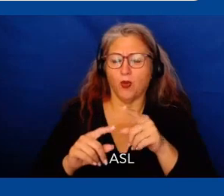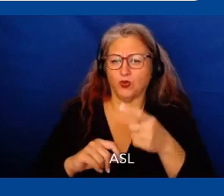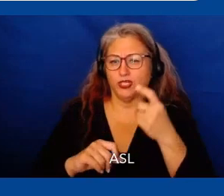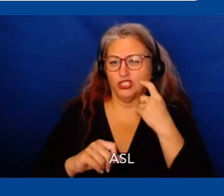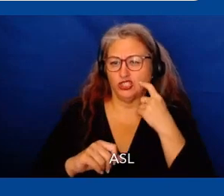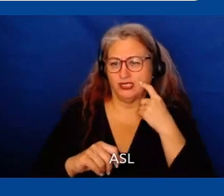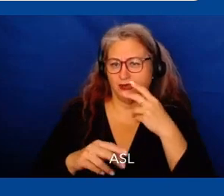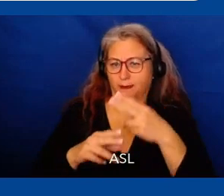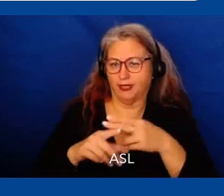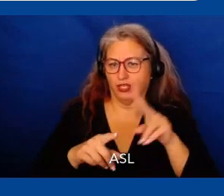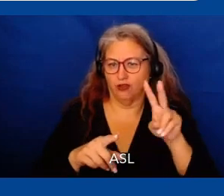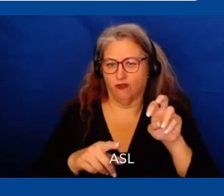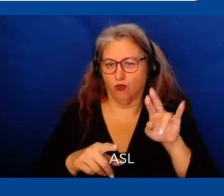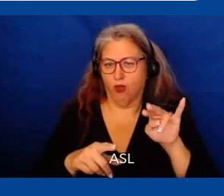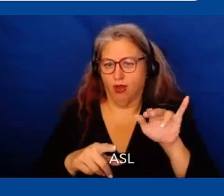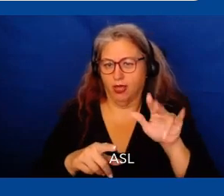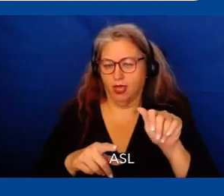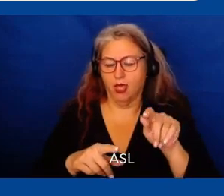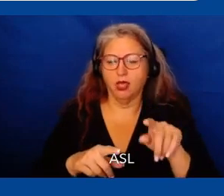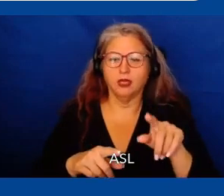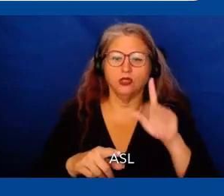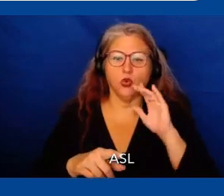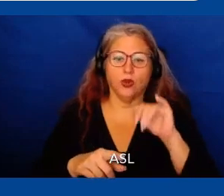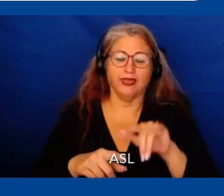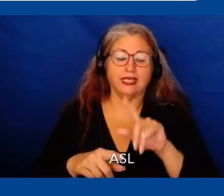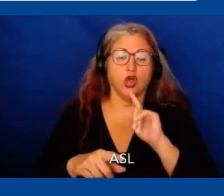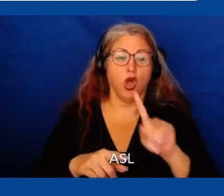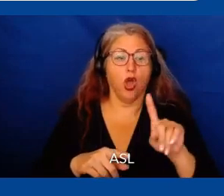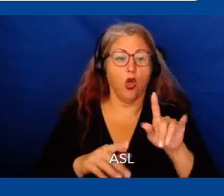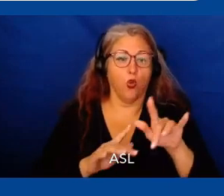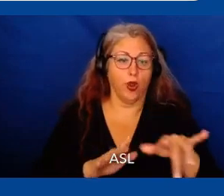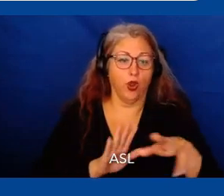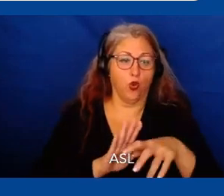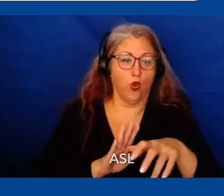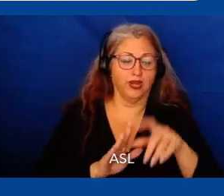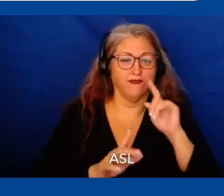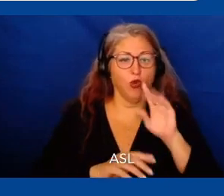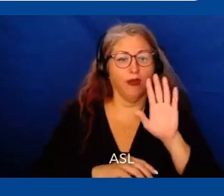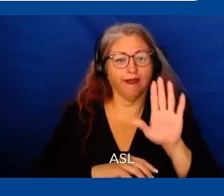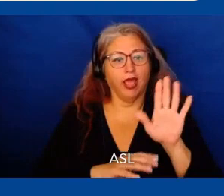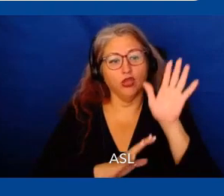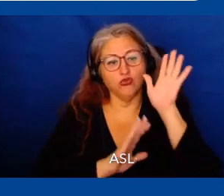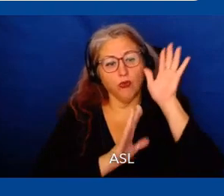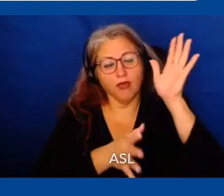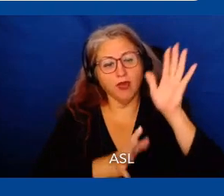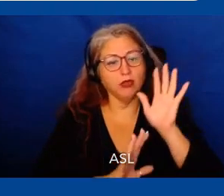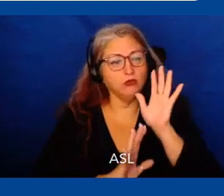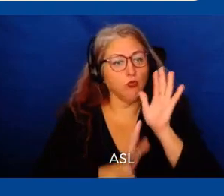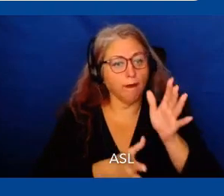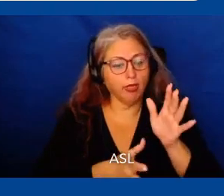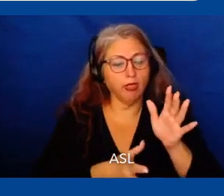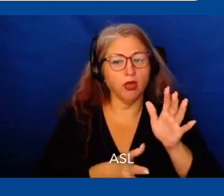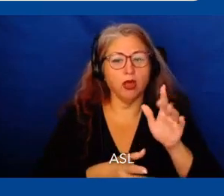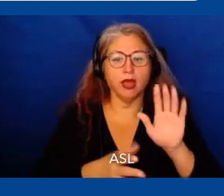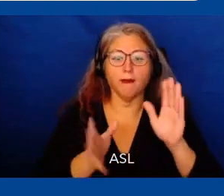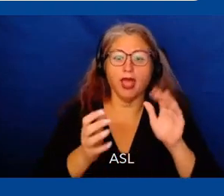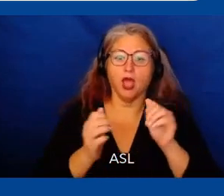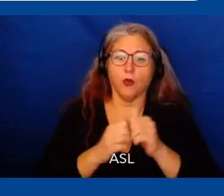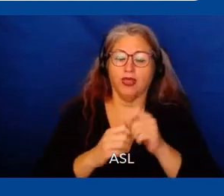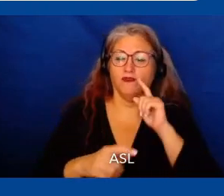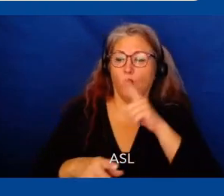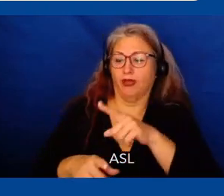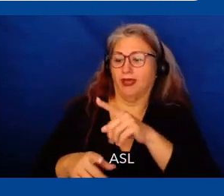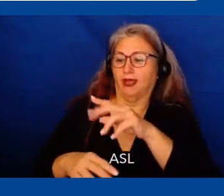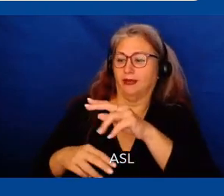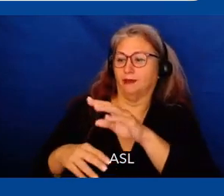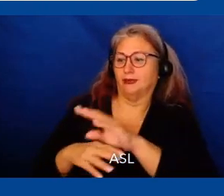spoke about, Veronika, about how these are recordings of their grandfathers or grandmothers, whereas like for an institution,